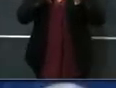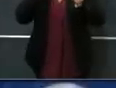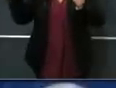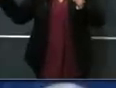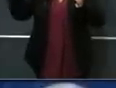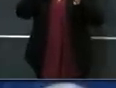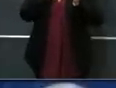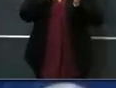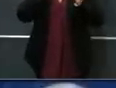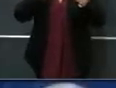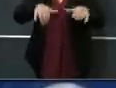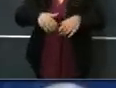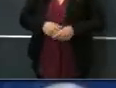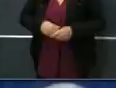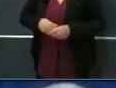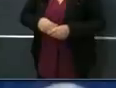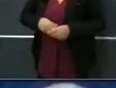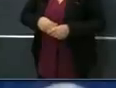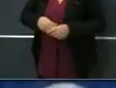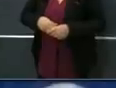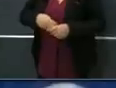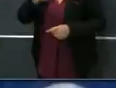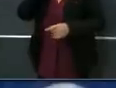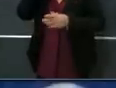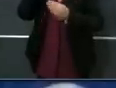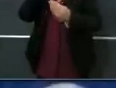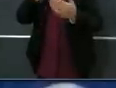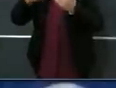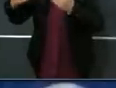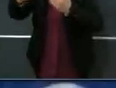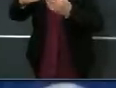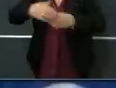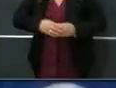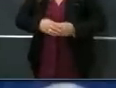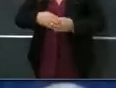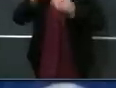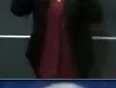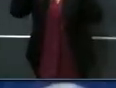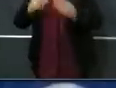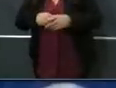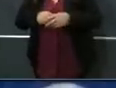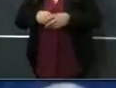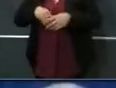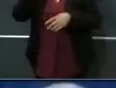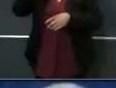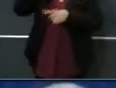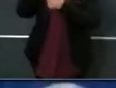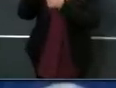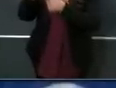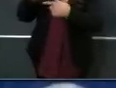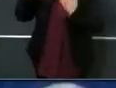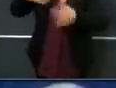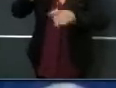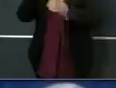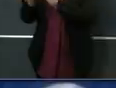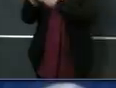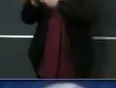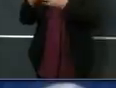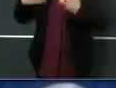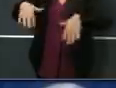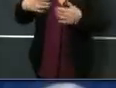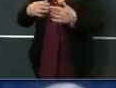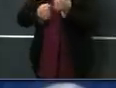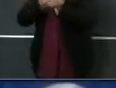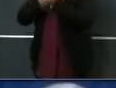not just to the CTA and our teachers, but to those out there that also deserve an enormous amount